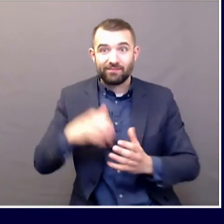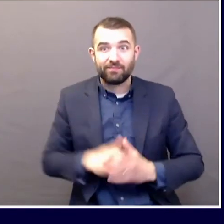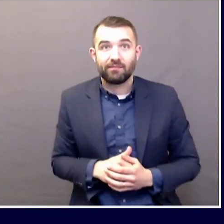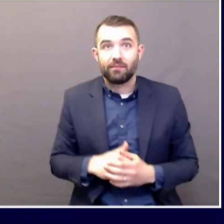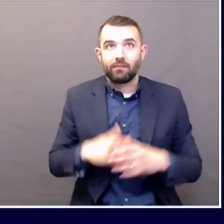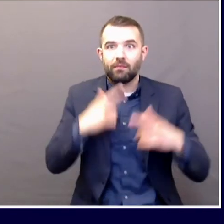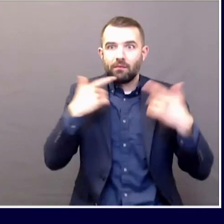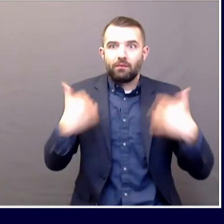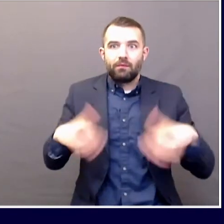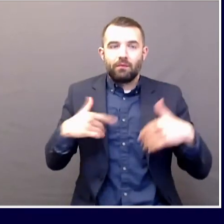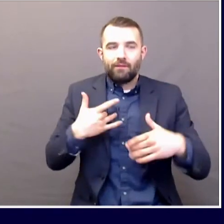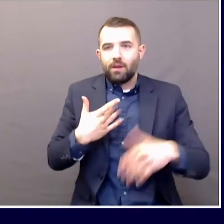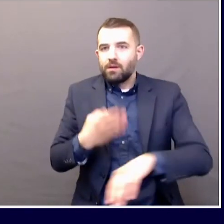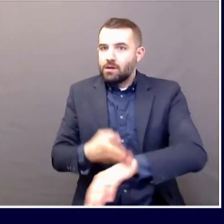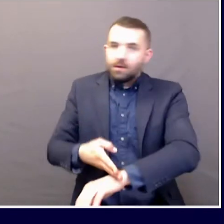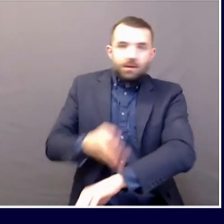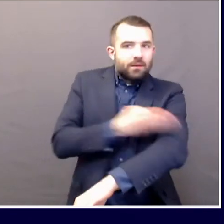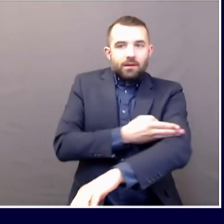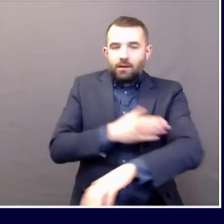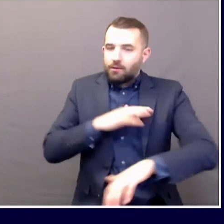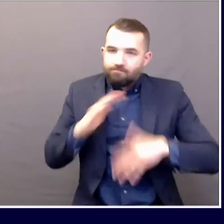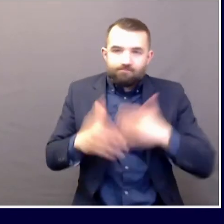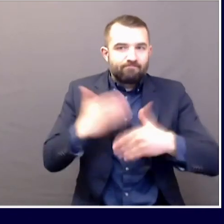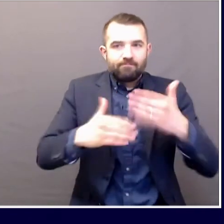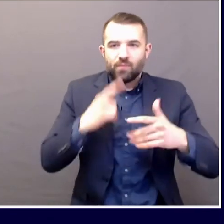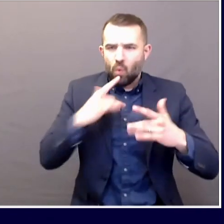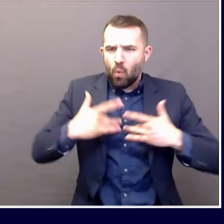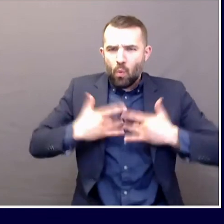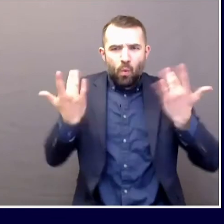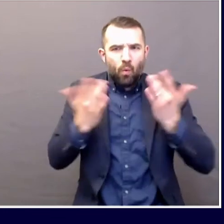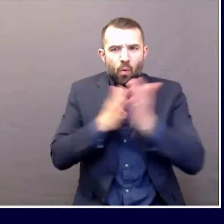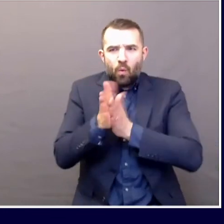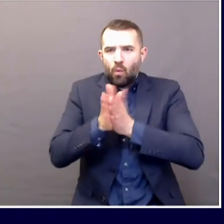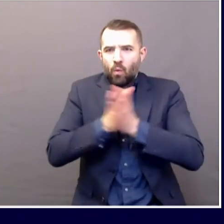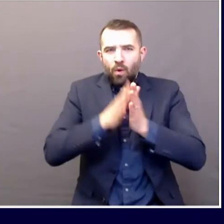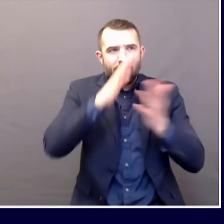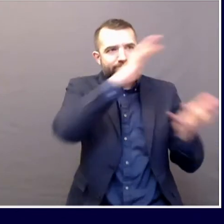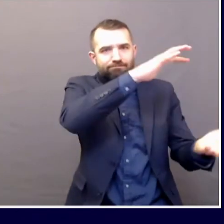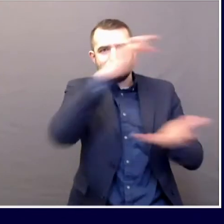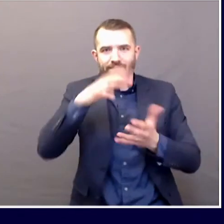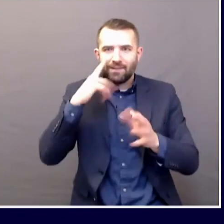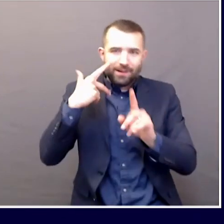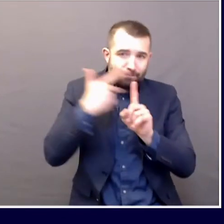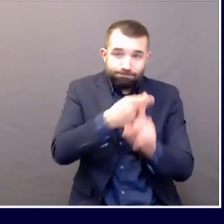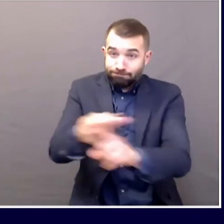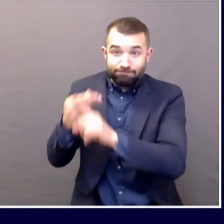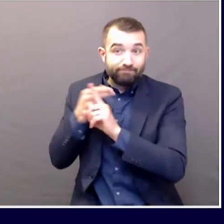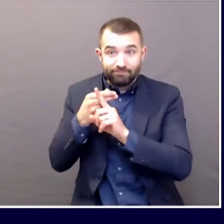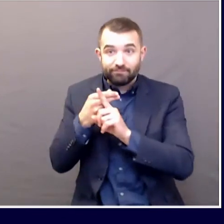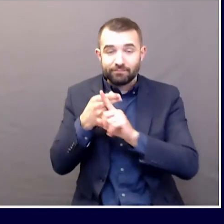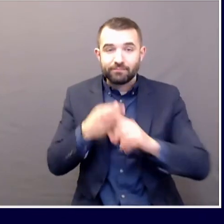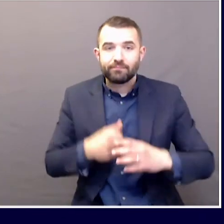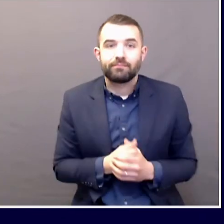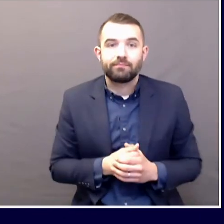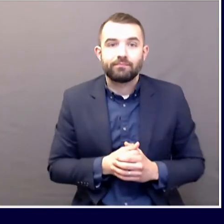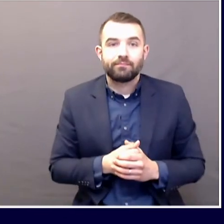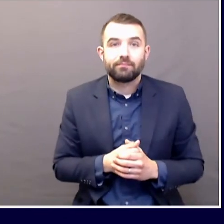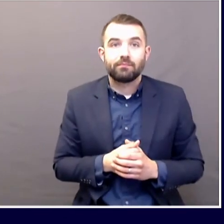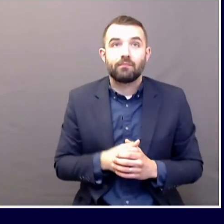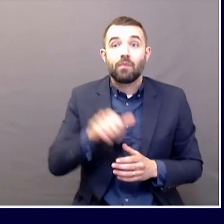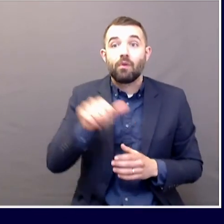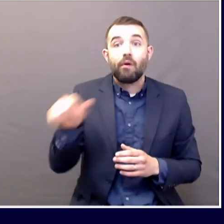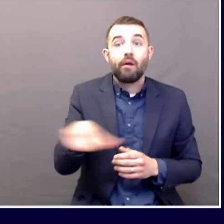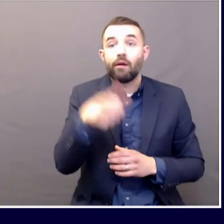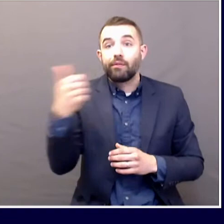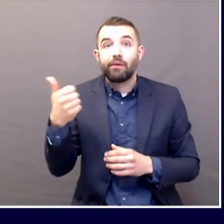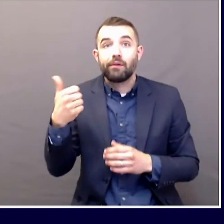one that we welcome and one that we're ready for. The second thing that's changed are the possibility of new vaccines. Up until now,